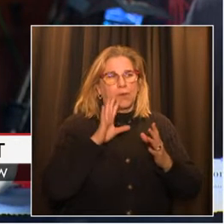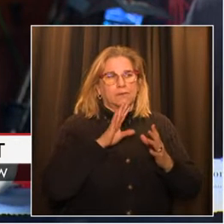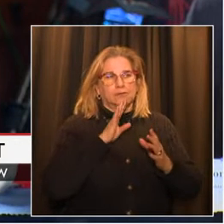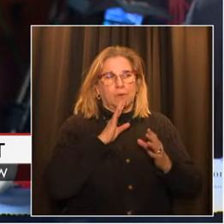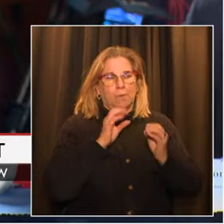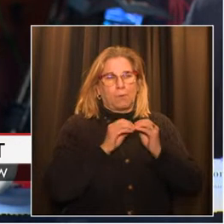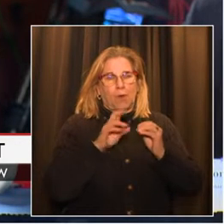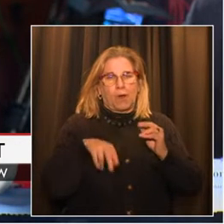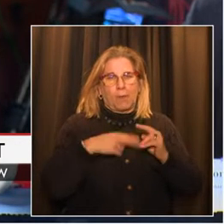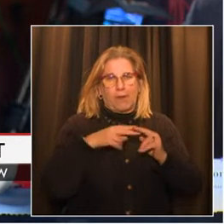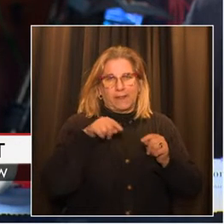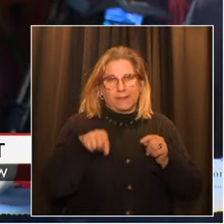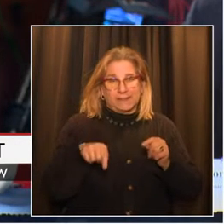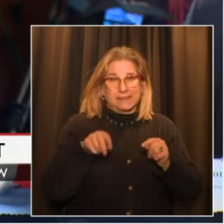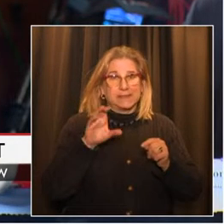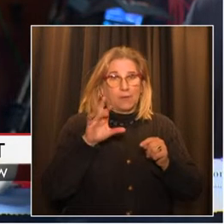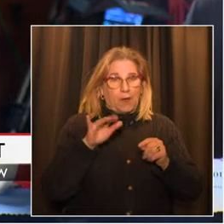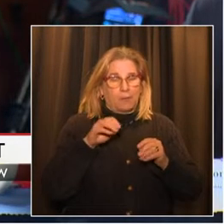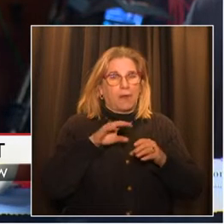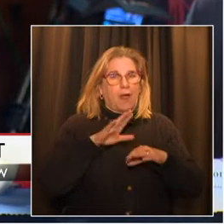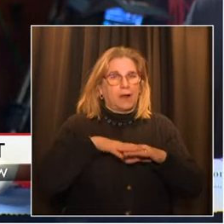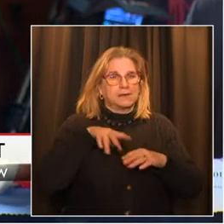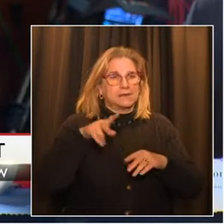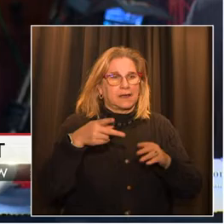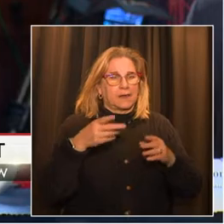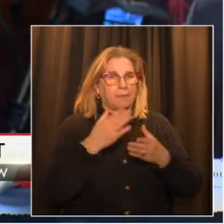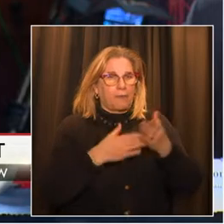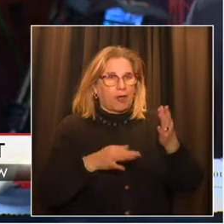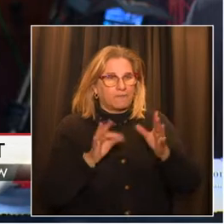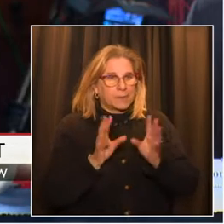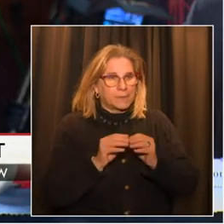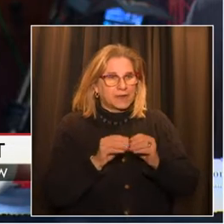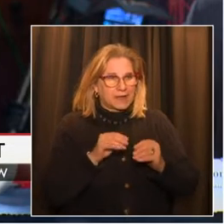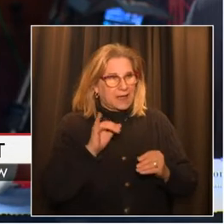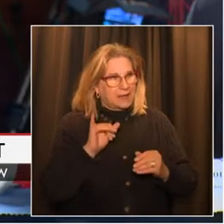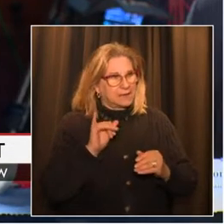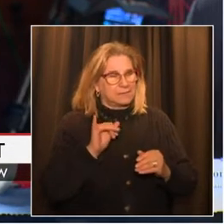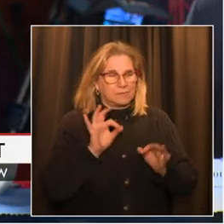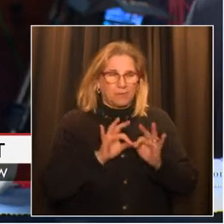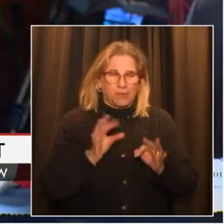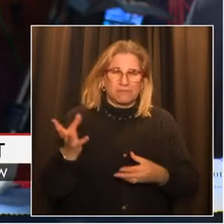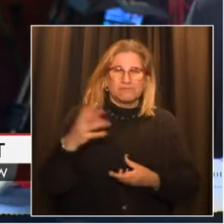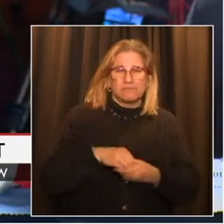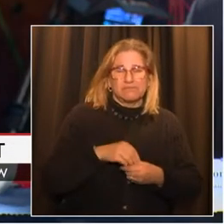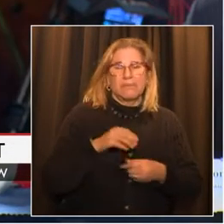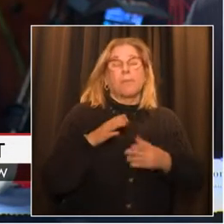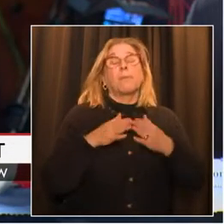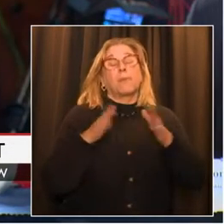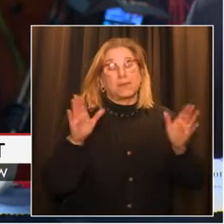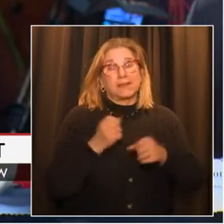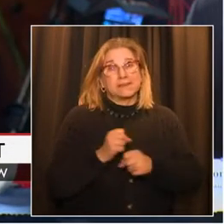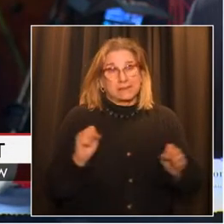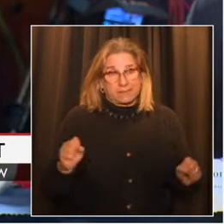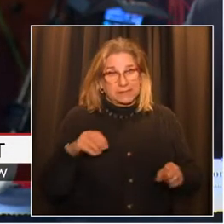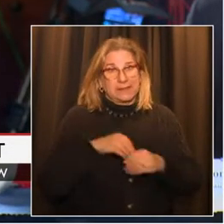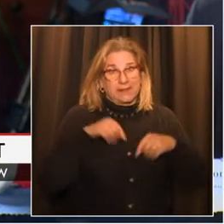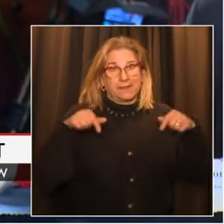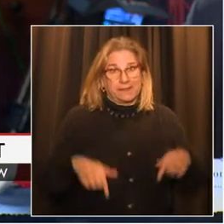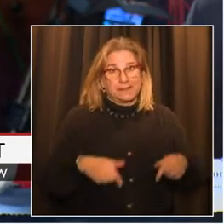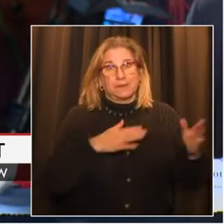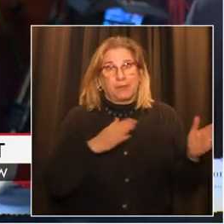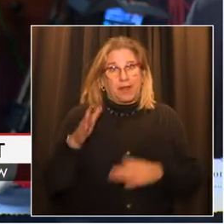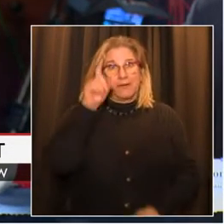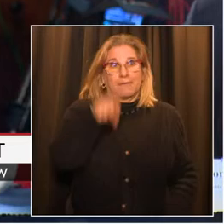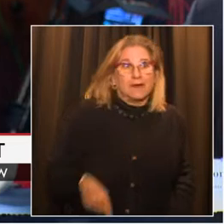safety in the work that is happening about downtown? We've heard Ted Leonsis and others reference crime around Gallery